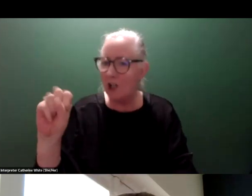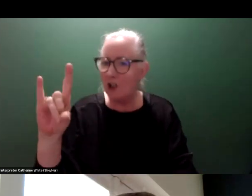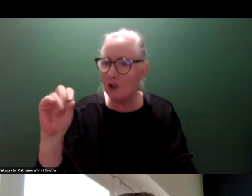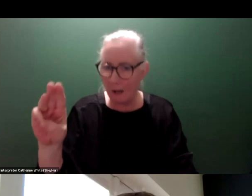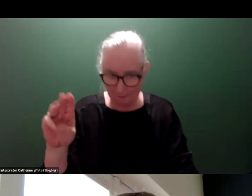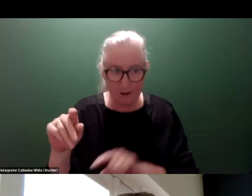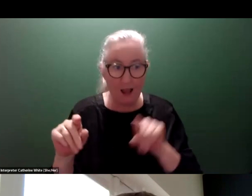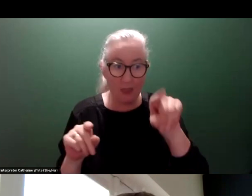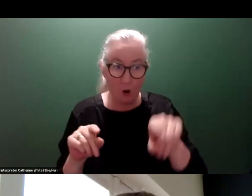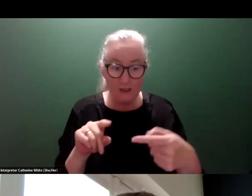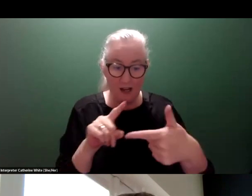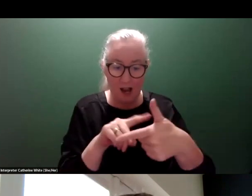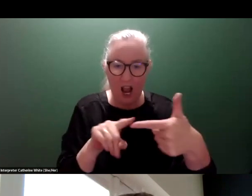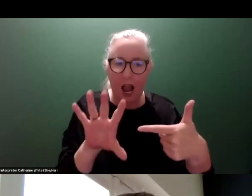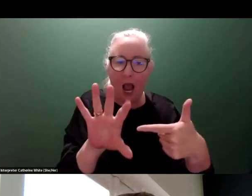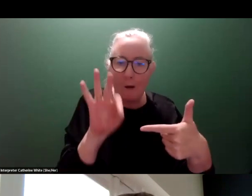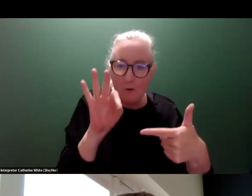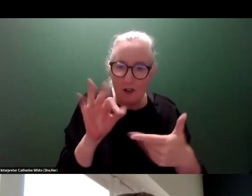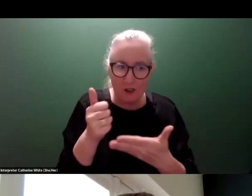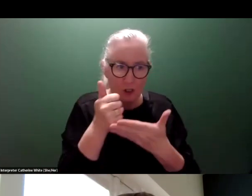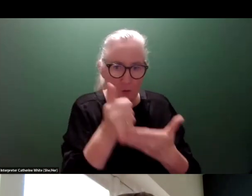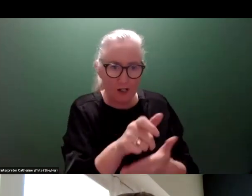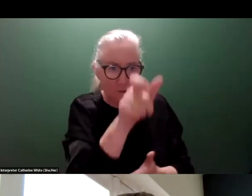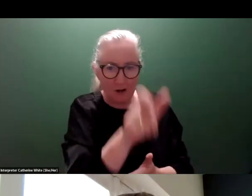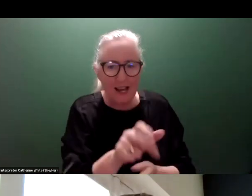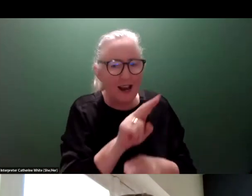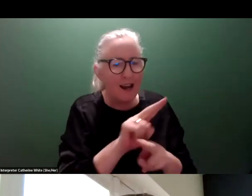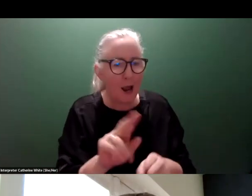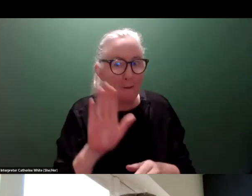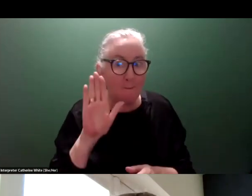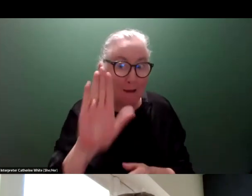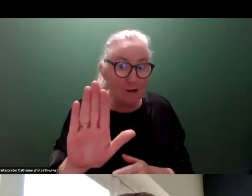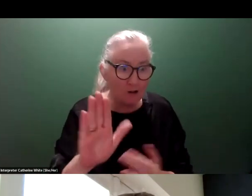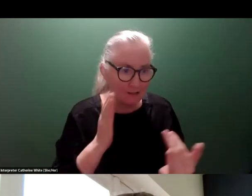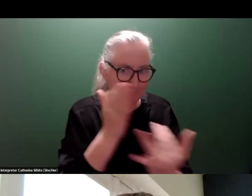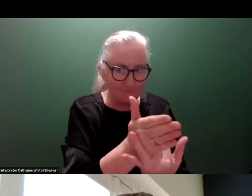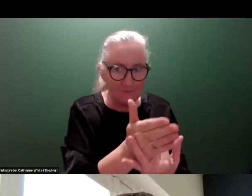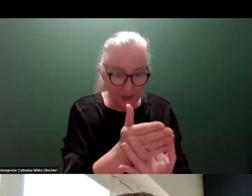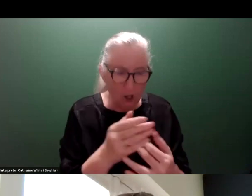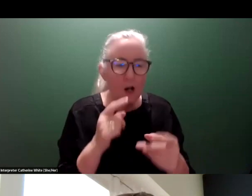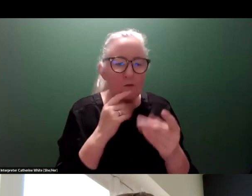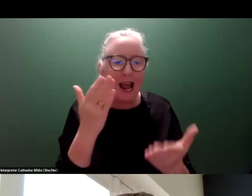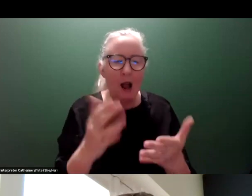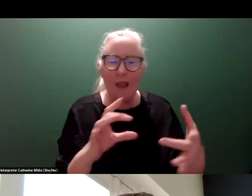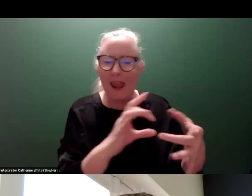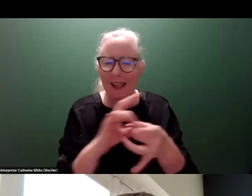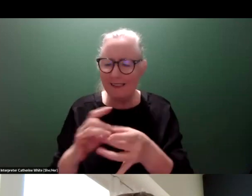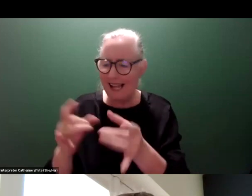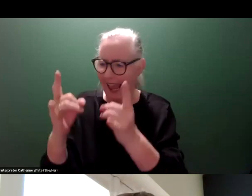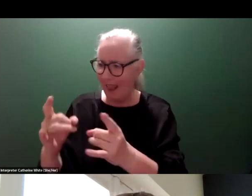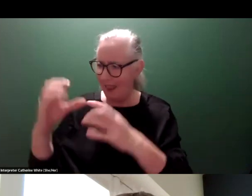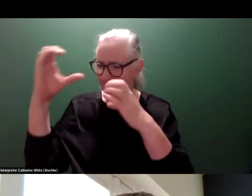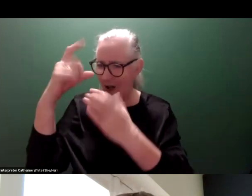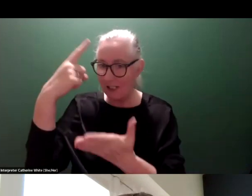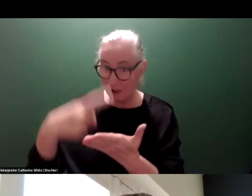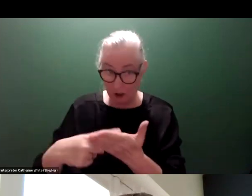these are options to support a person and not mandatory interventions. But how do they relate to healthcare decisions? Well,